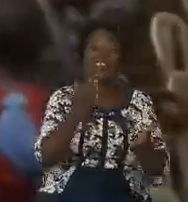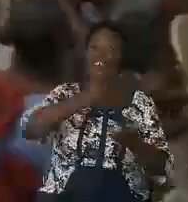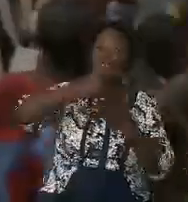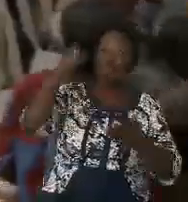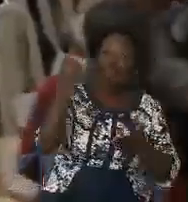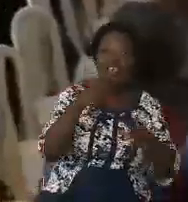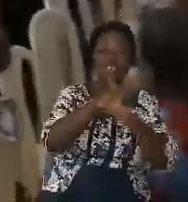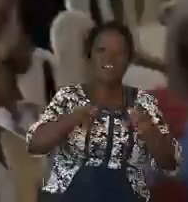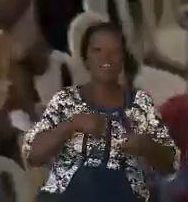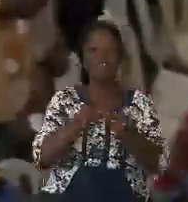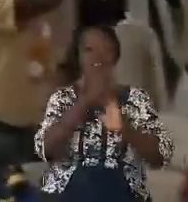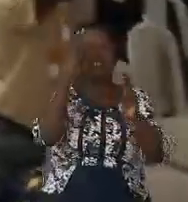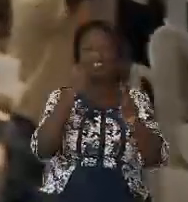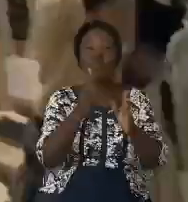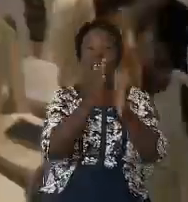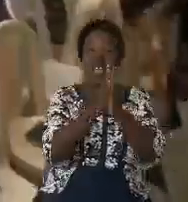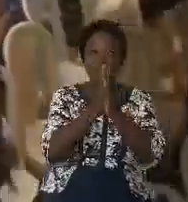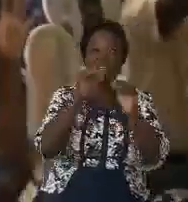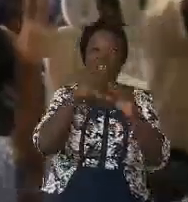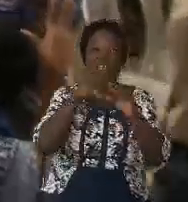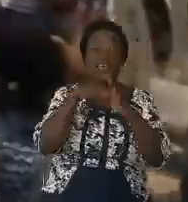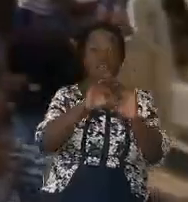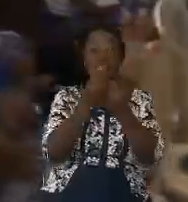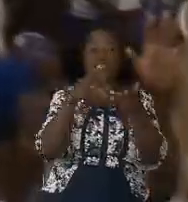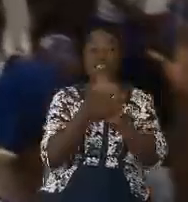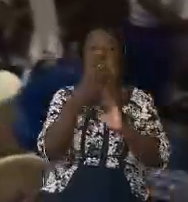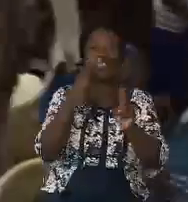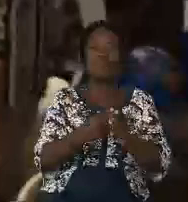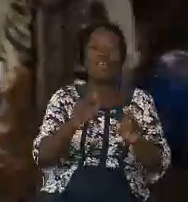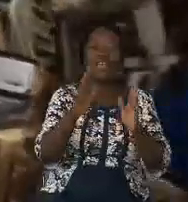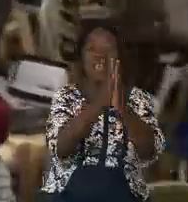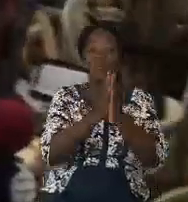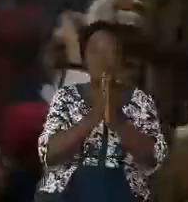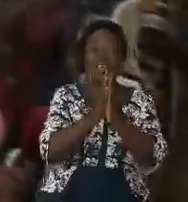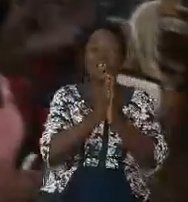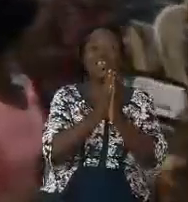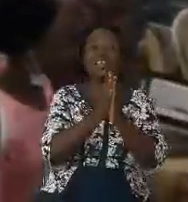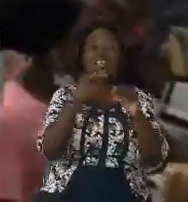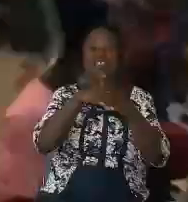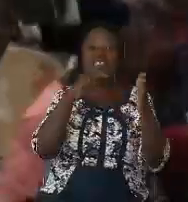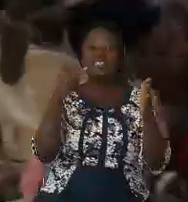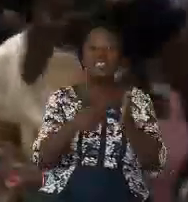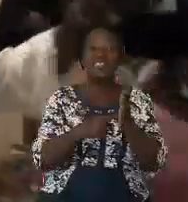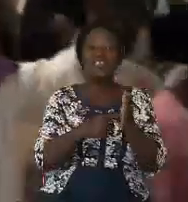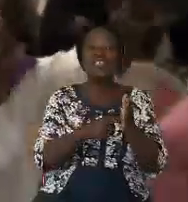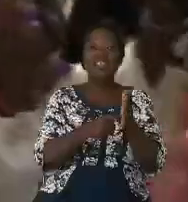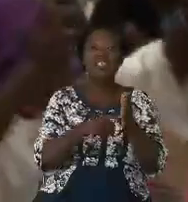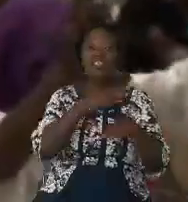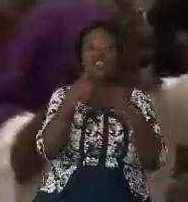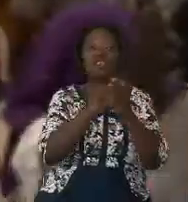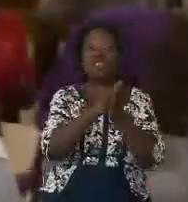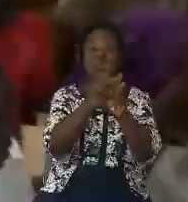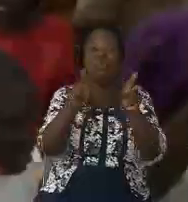said God is here. Amen, amen in your life. Amen, amen in your family.